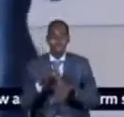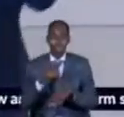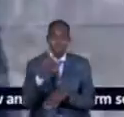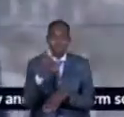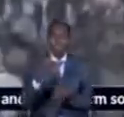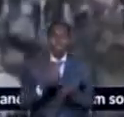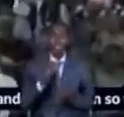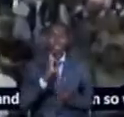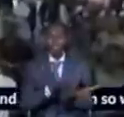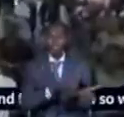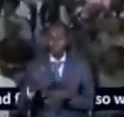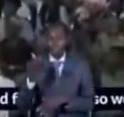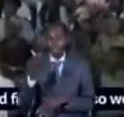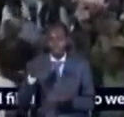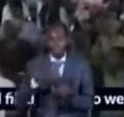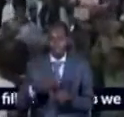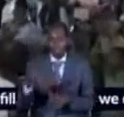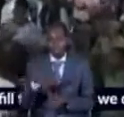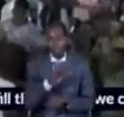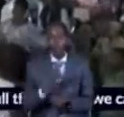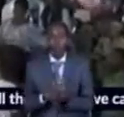Bring them out. It's happening.